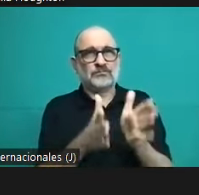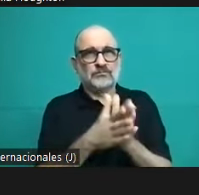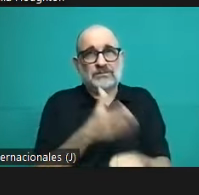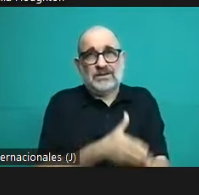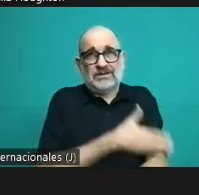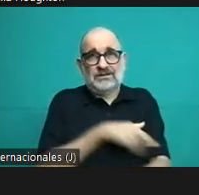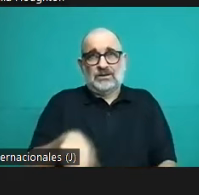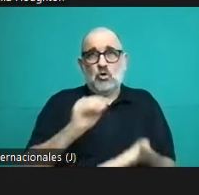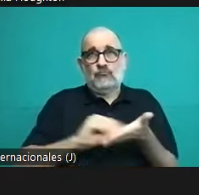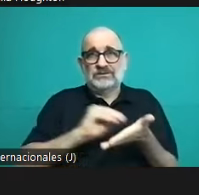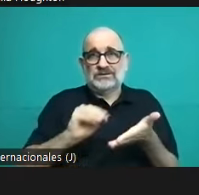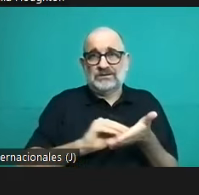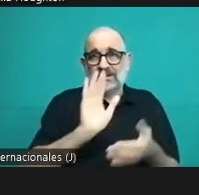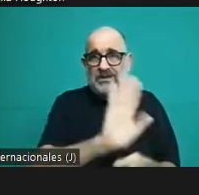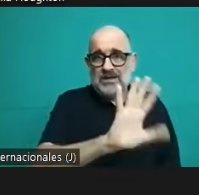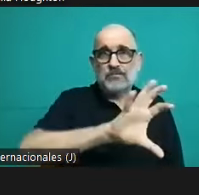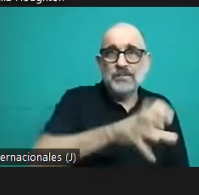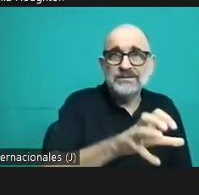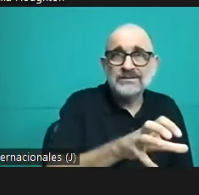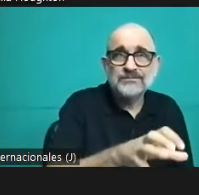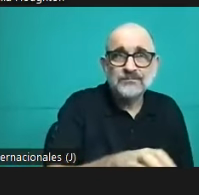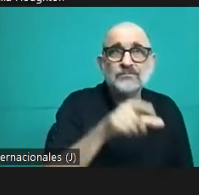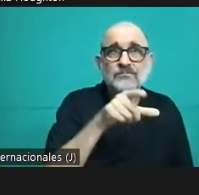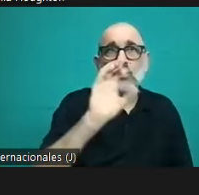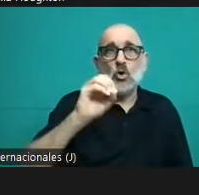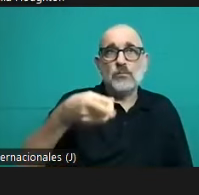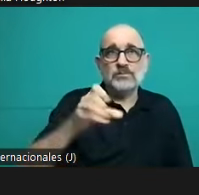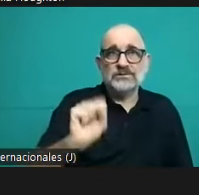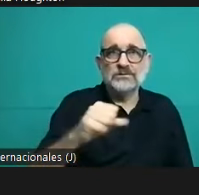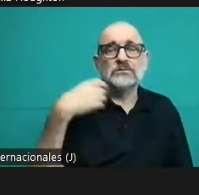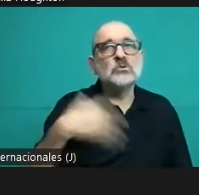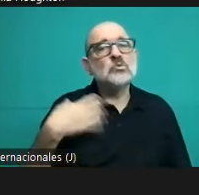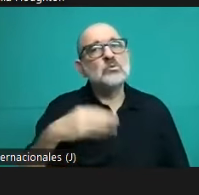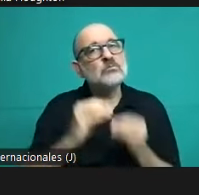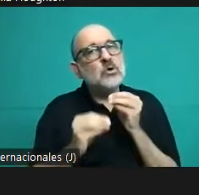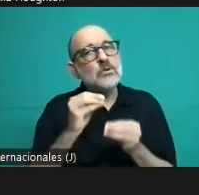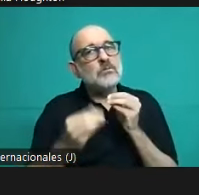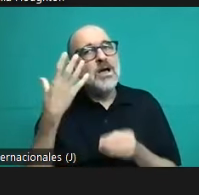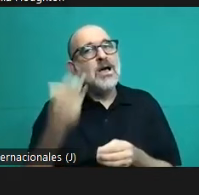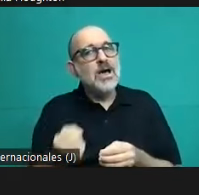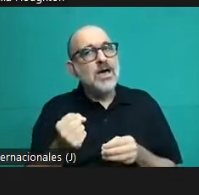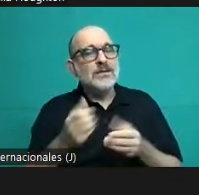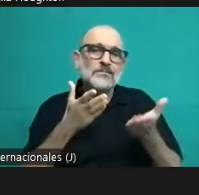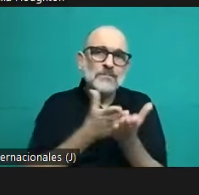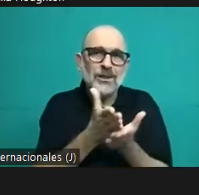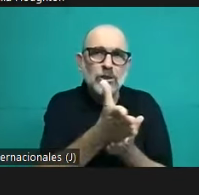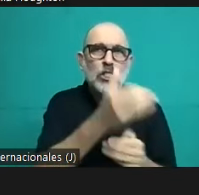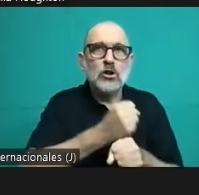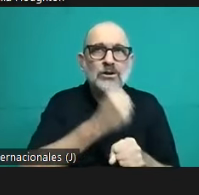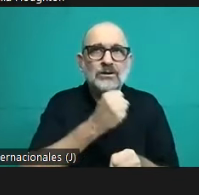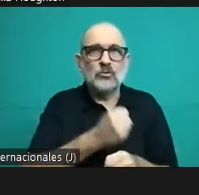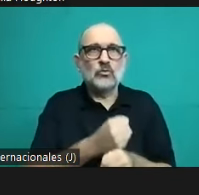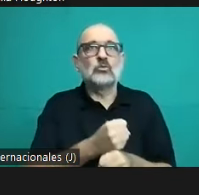factor in methodology and political issues, and in the interaction with